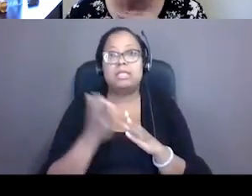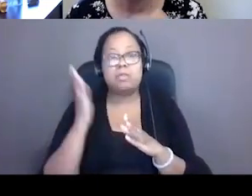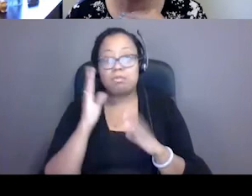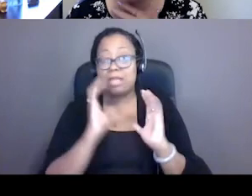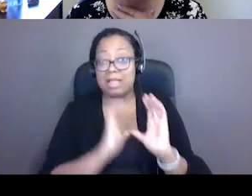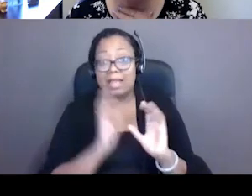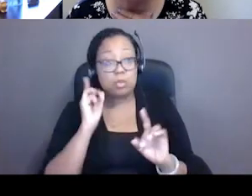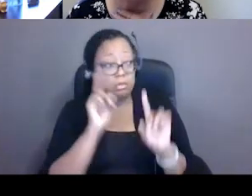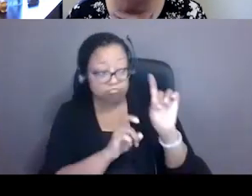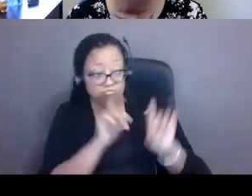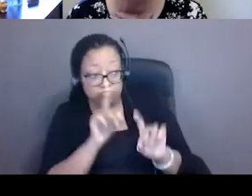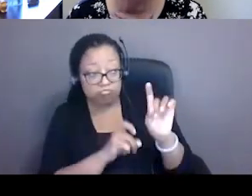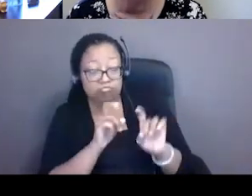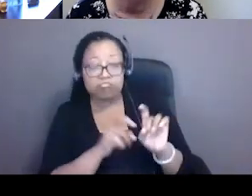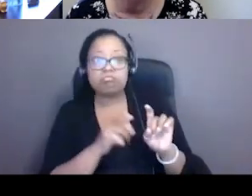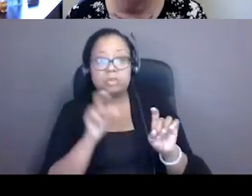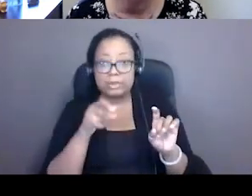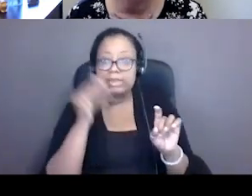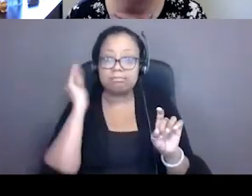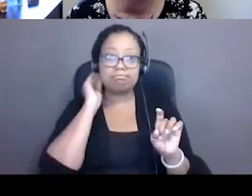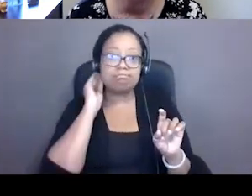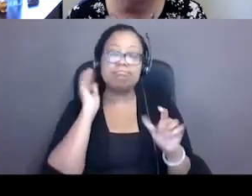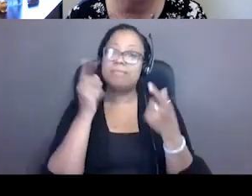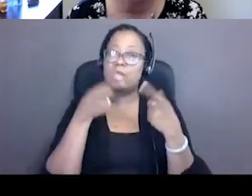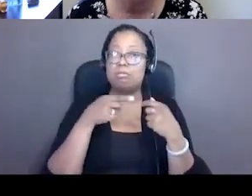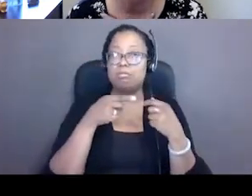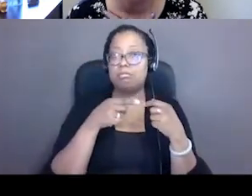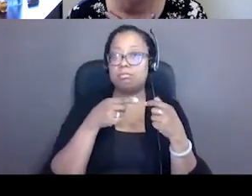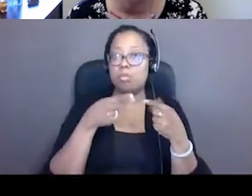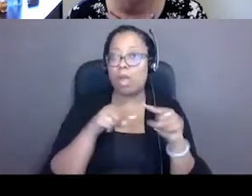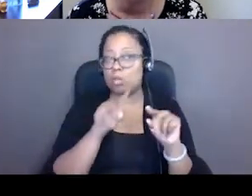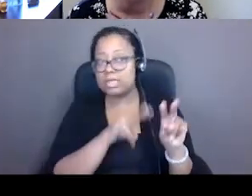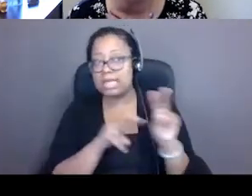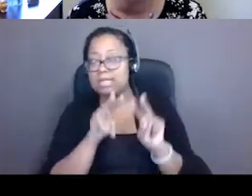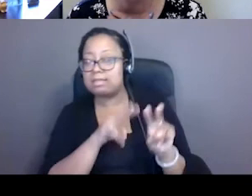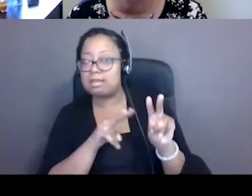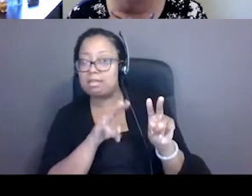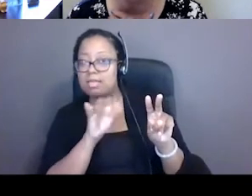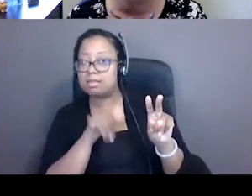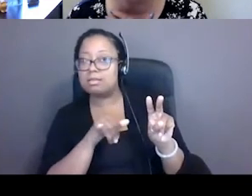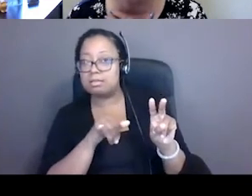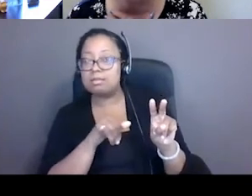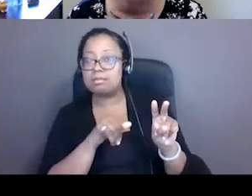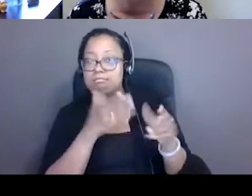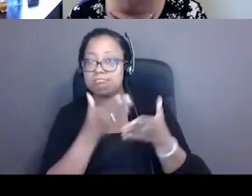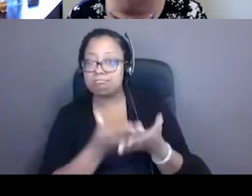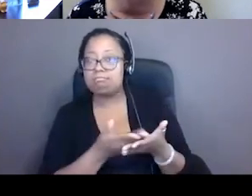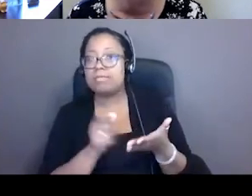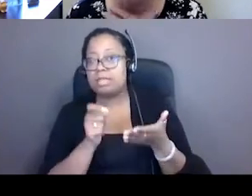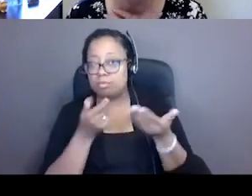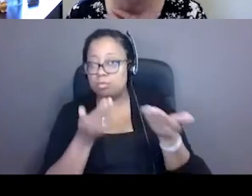about, that we're going to be conscious about when we're trying to assess the viability or validity of